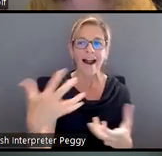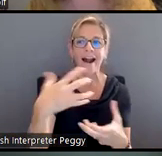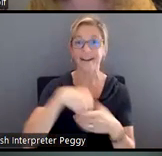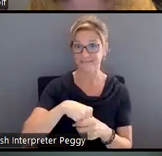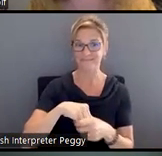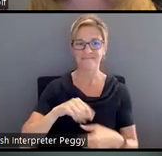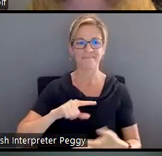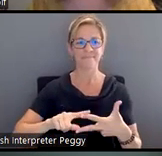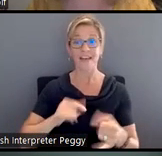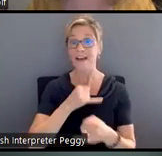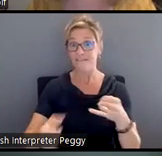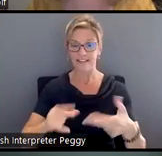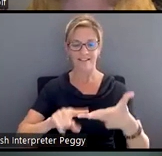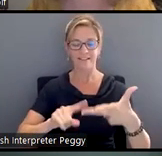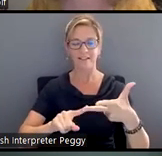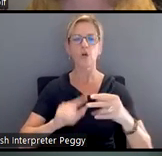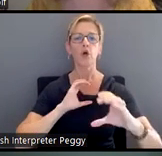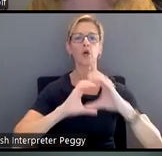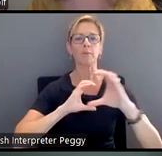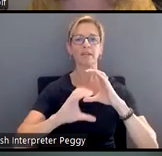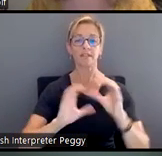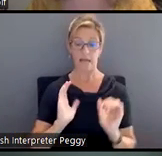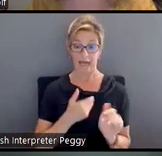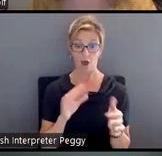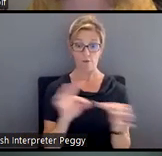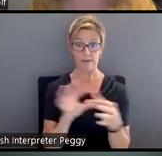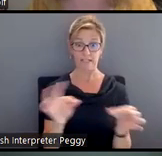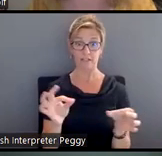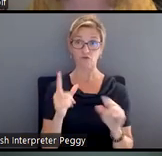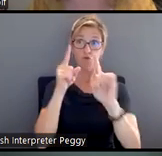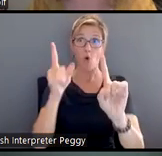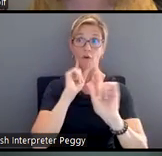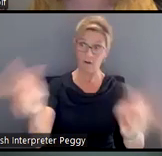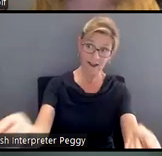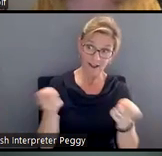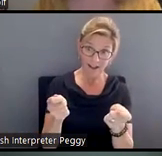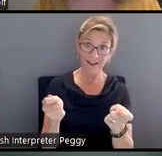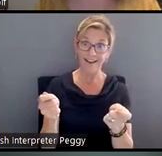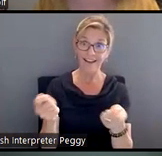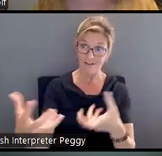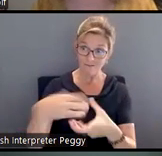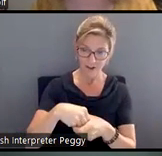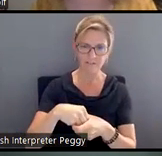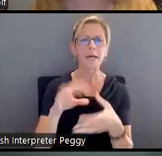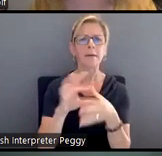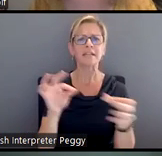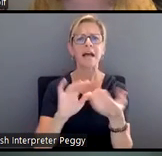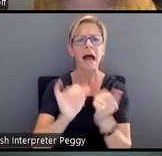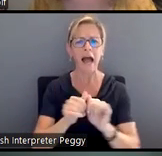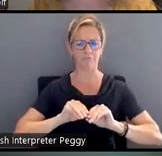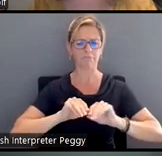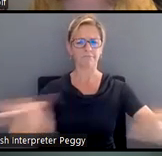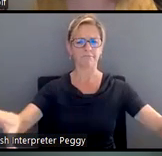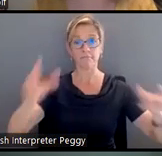communications, we decide, how are we going to share that message? How are we going to get that out to our target